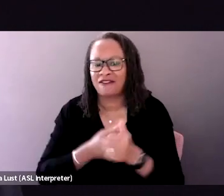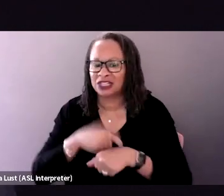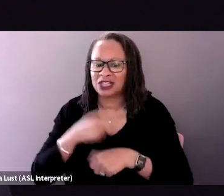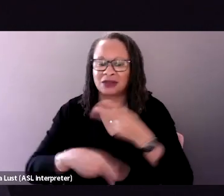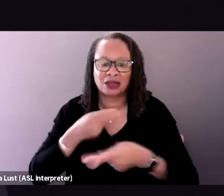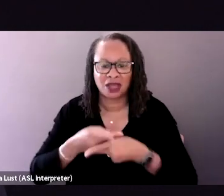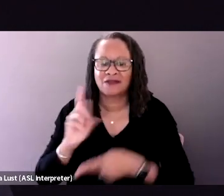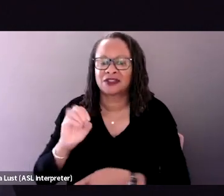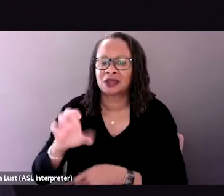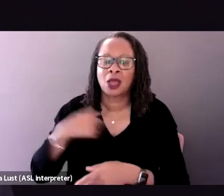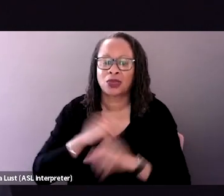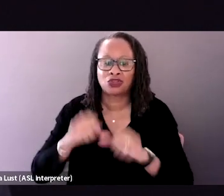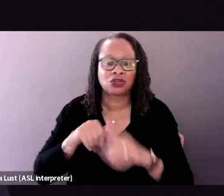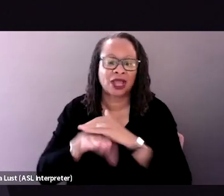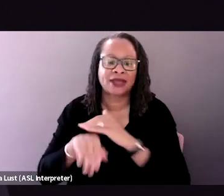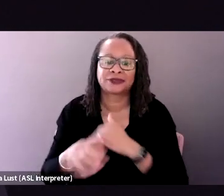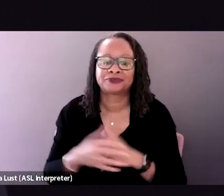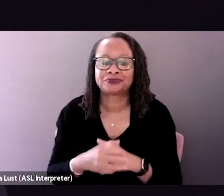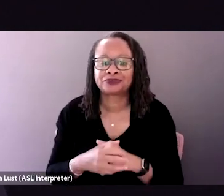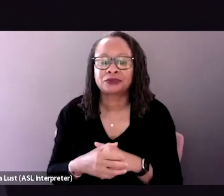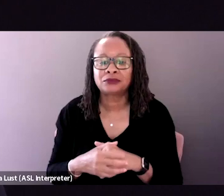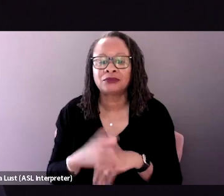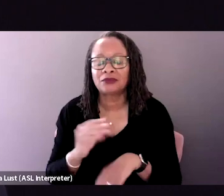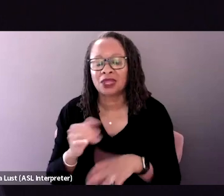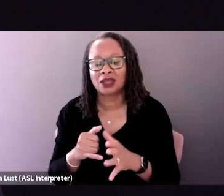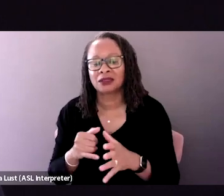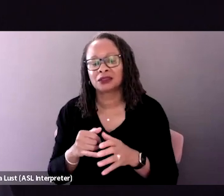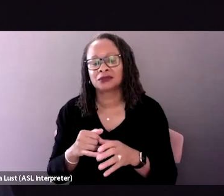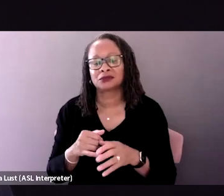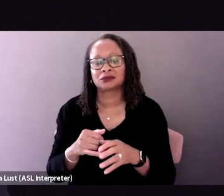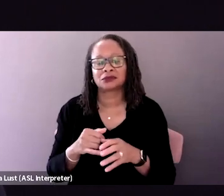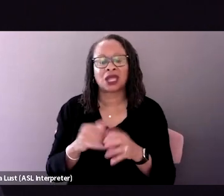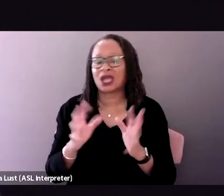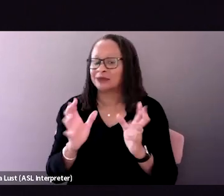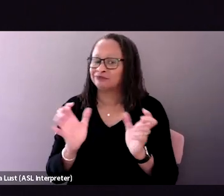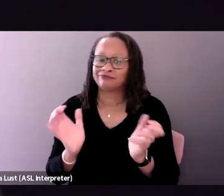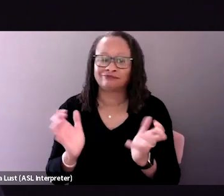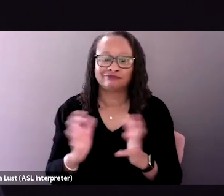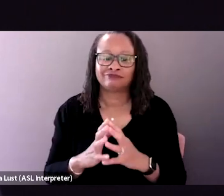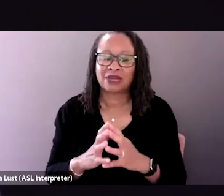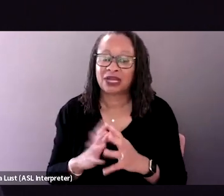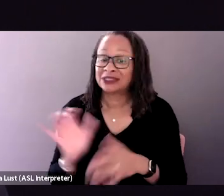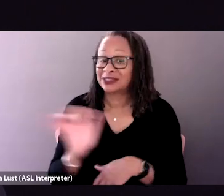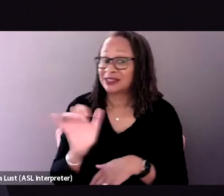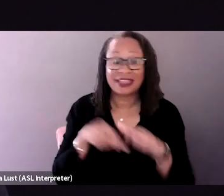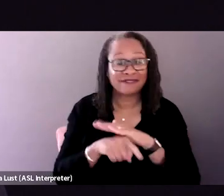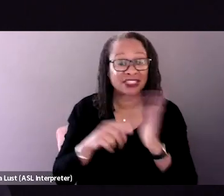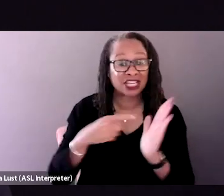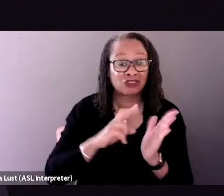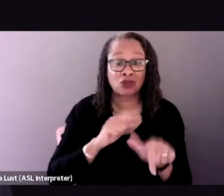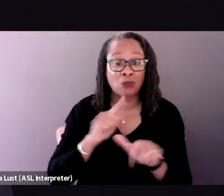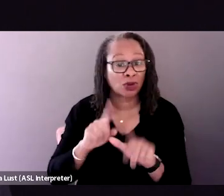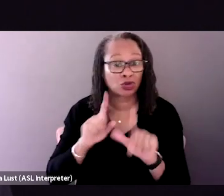that we could access. And it was very much in the vein of investigative reporting. You just go through everything